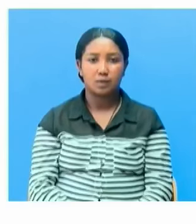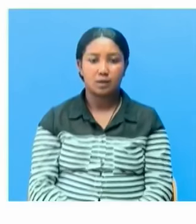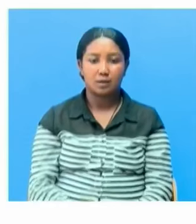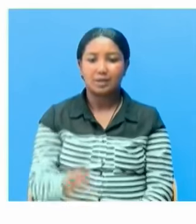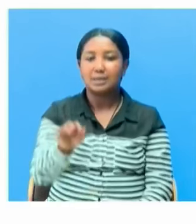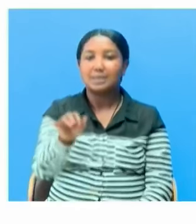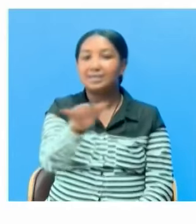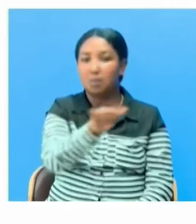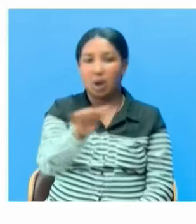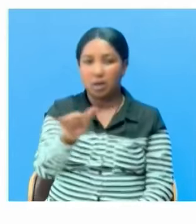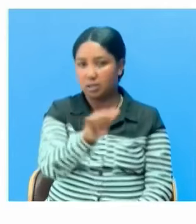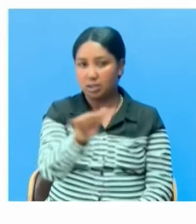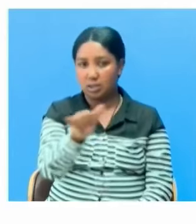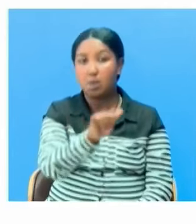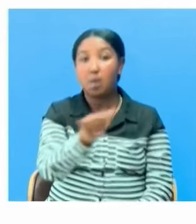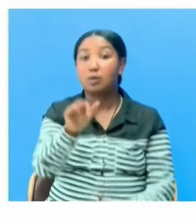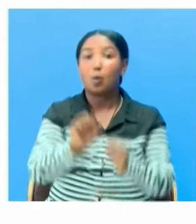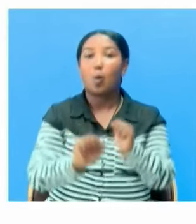similarity.